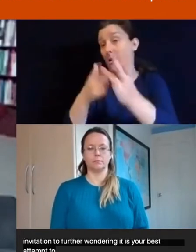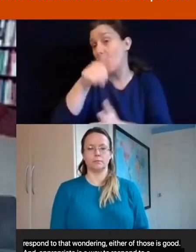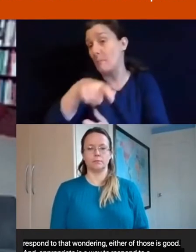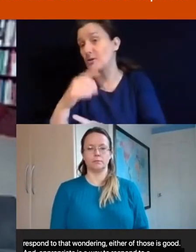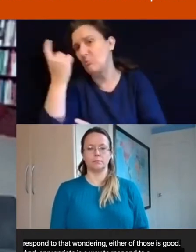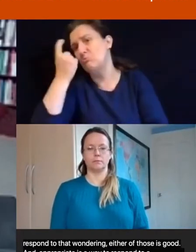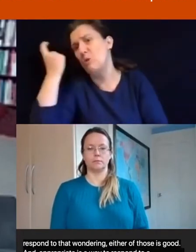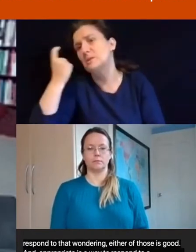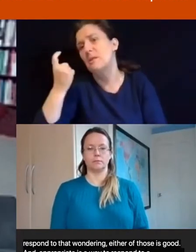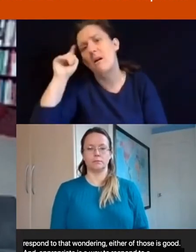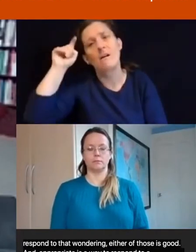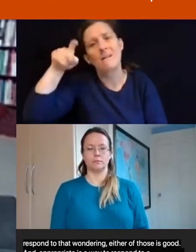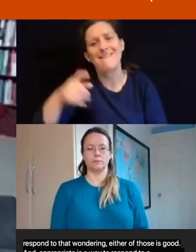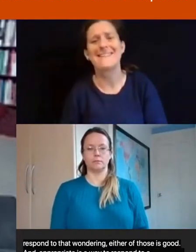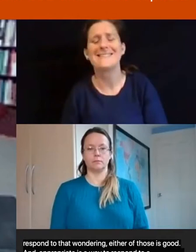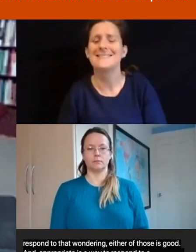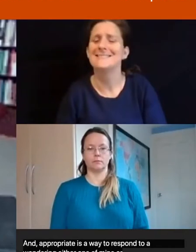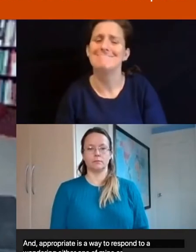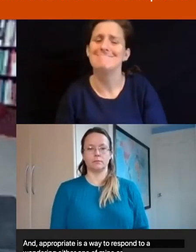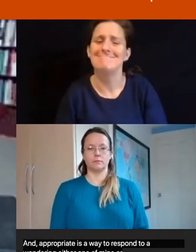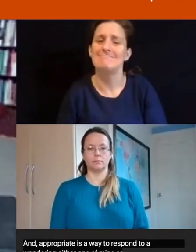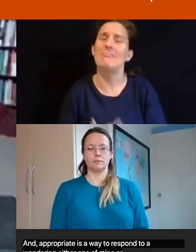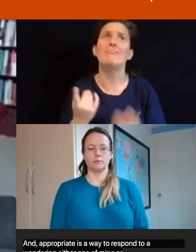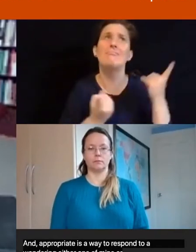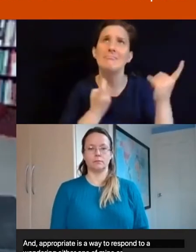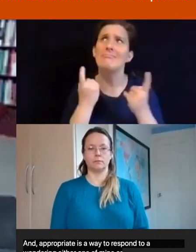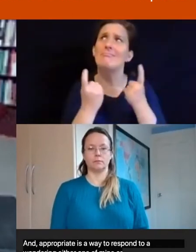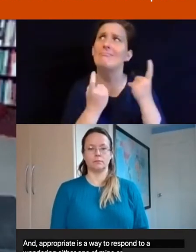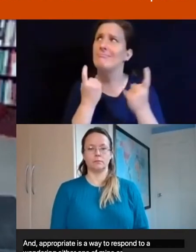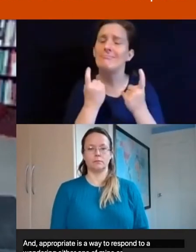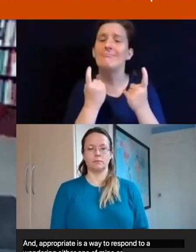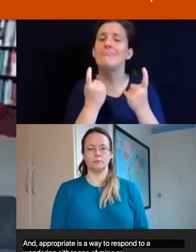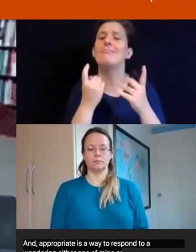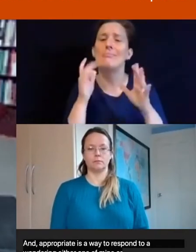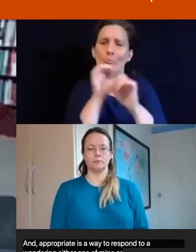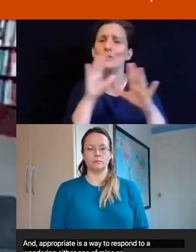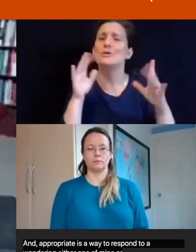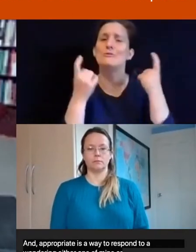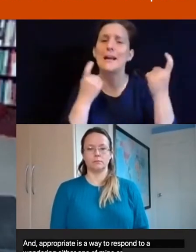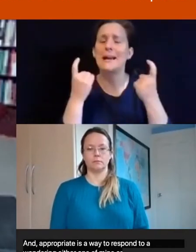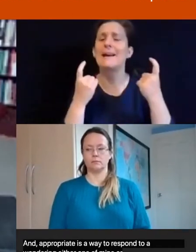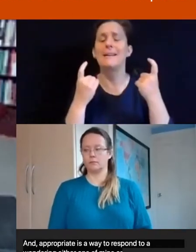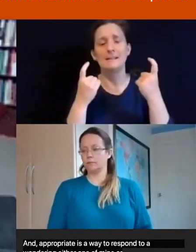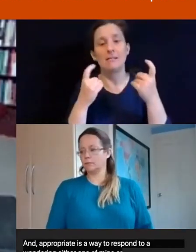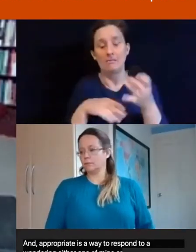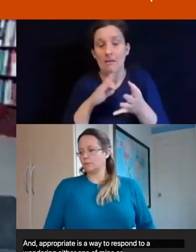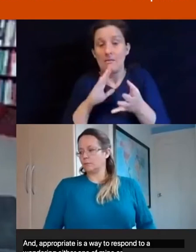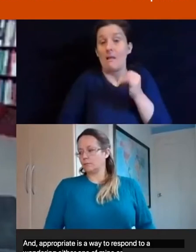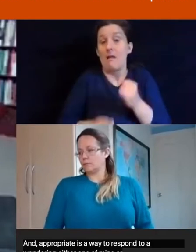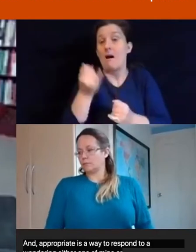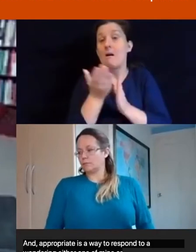group. And then once that period of wondering is over together, the last part is where